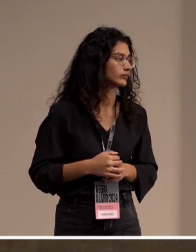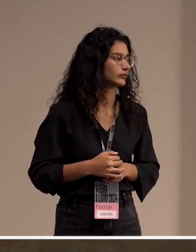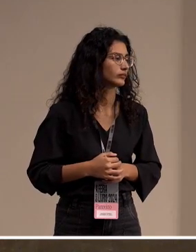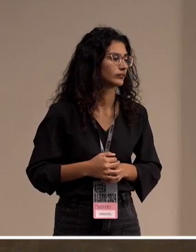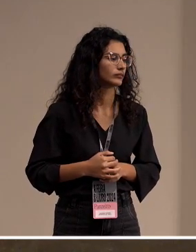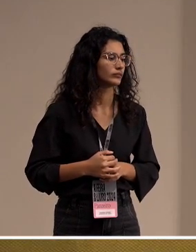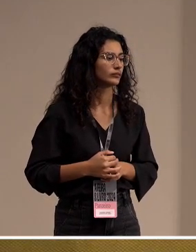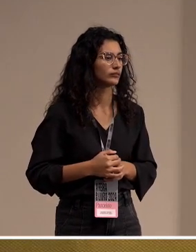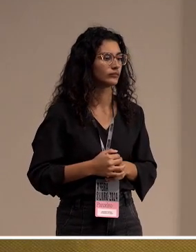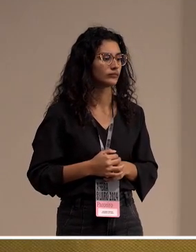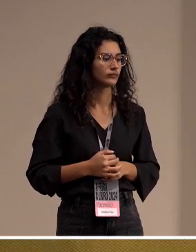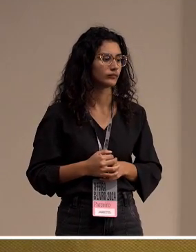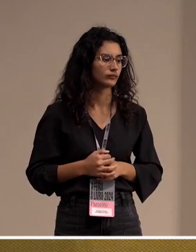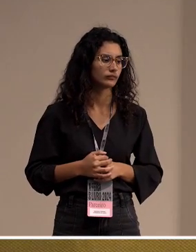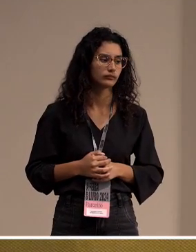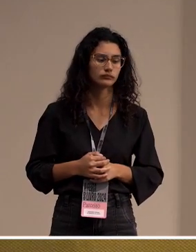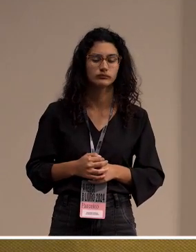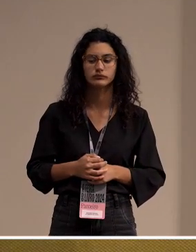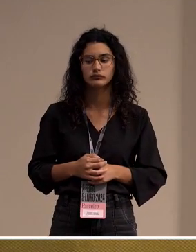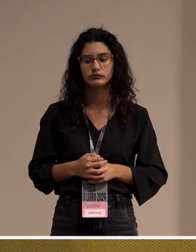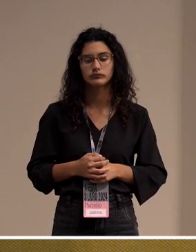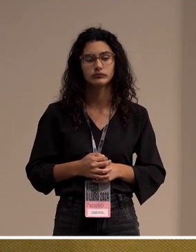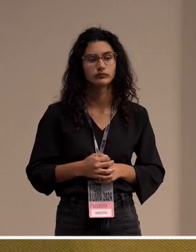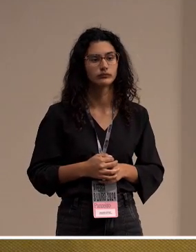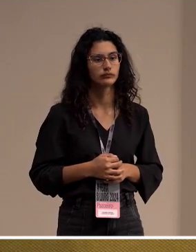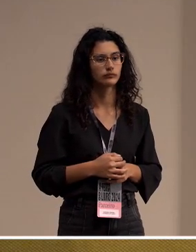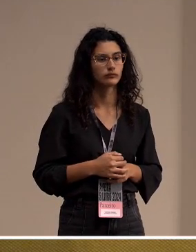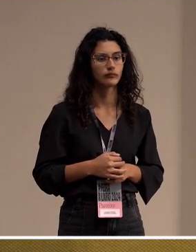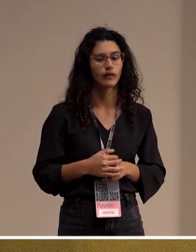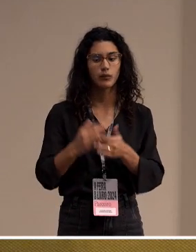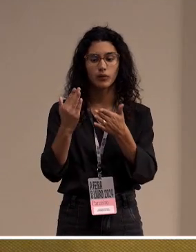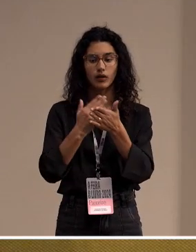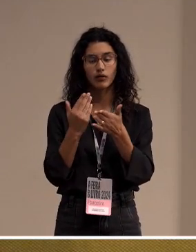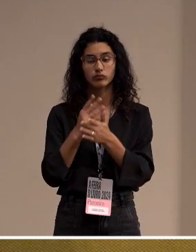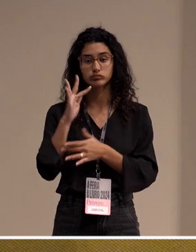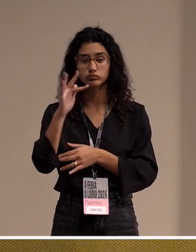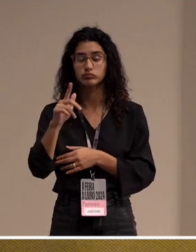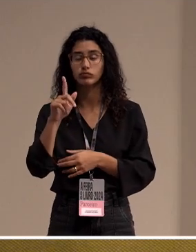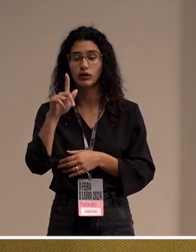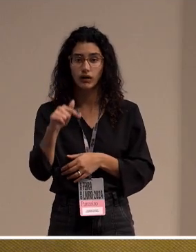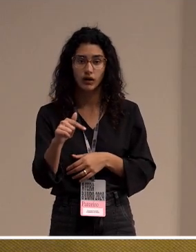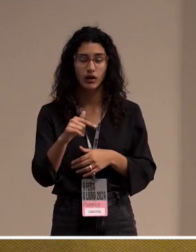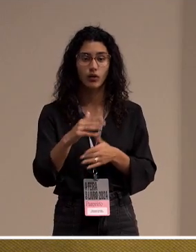My next book is a children's book. It's a picture book.